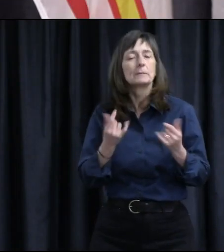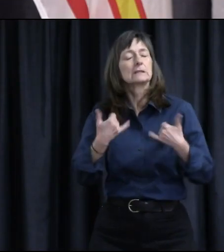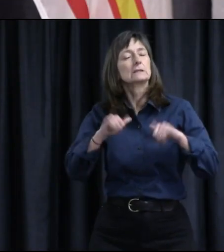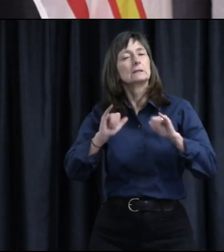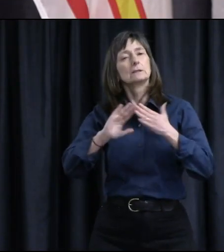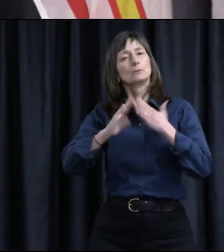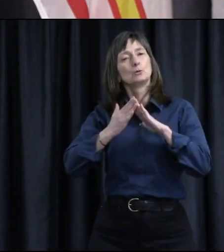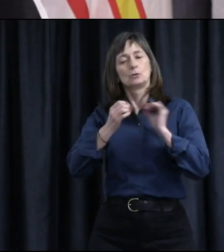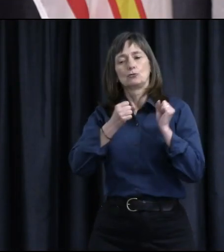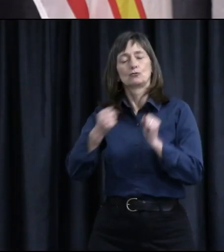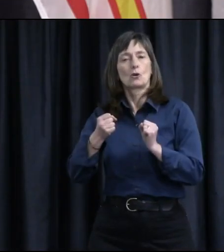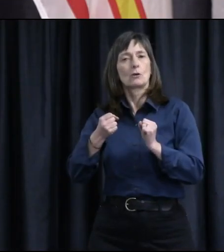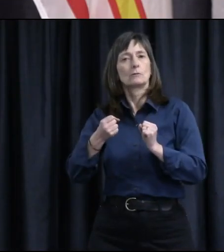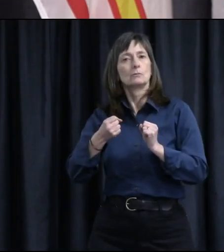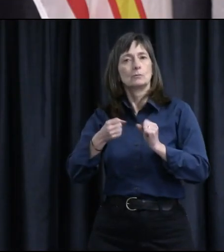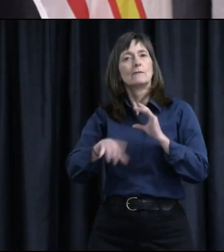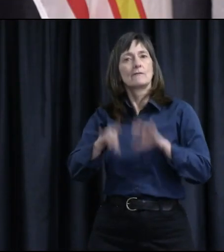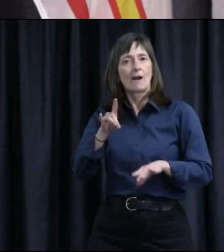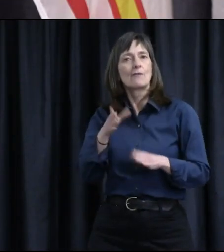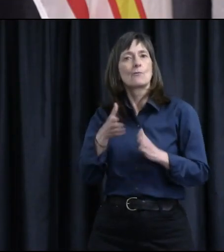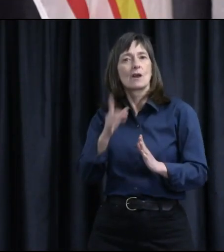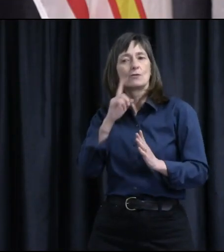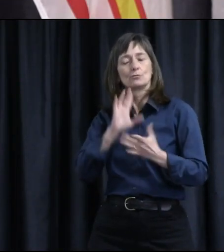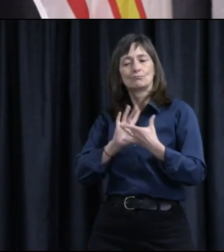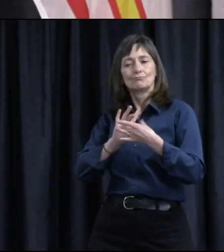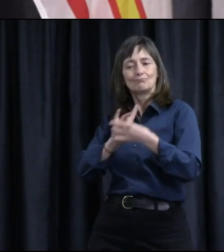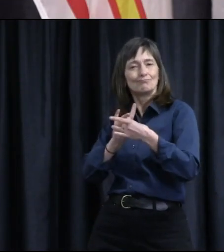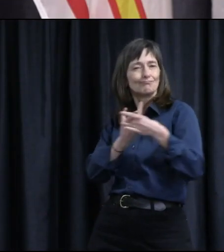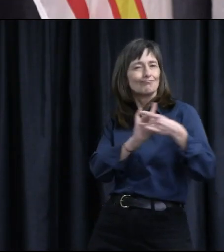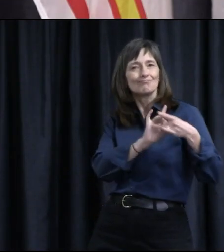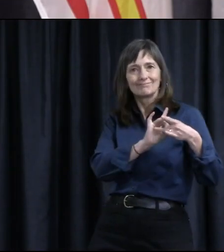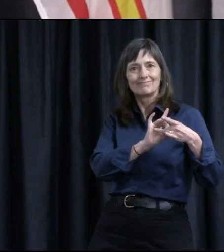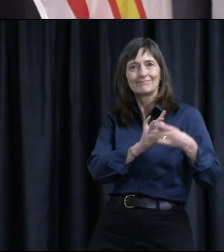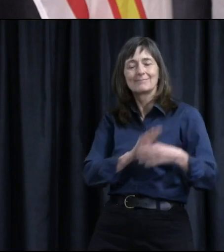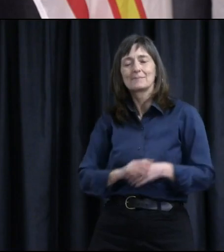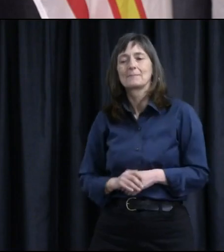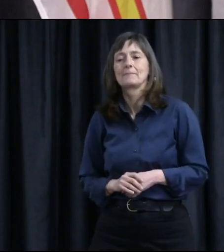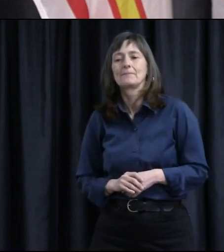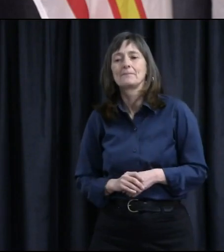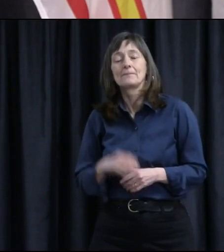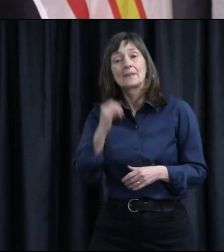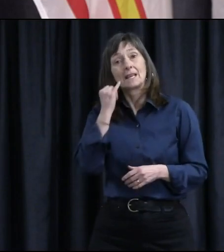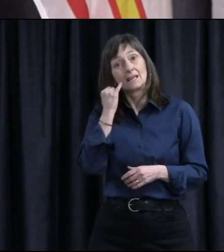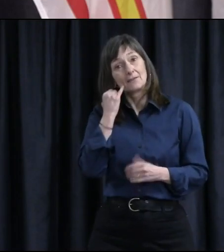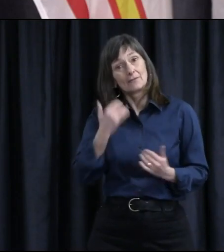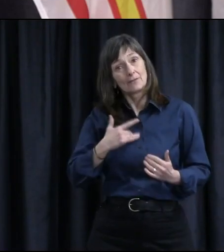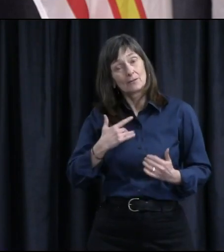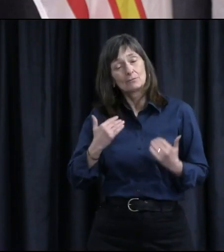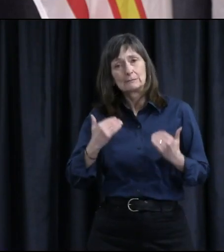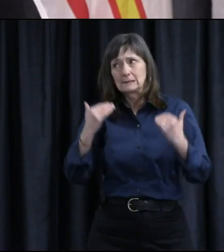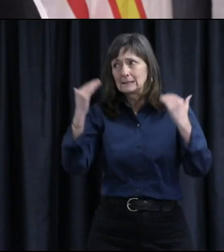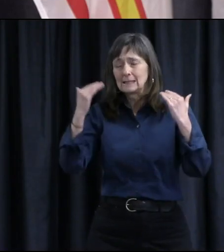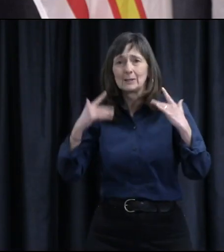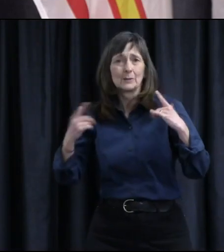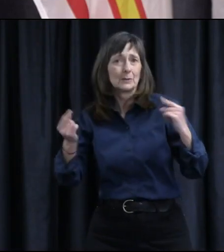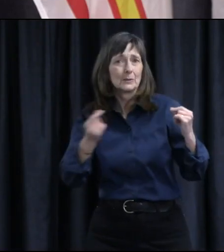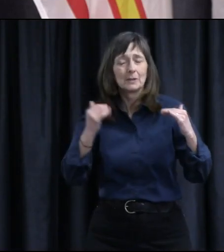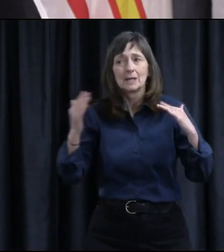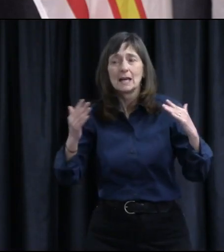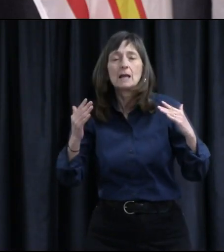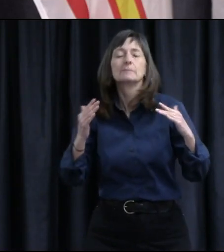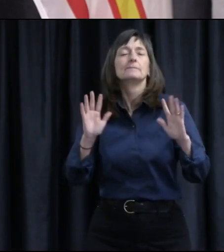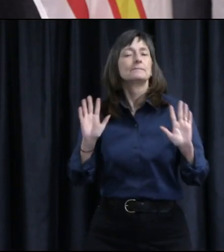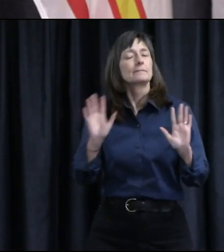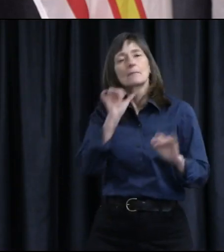and belonging. If you find yourself feeling overwhelmed, know that you are not alone. Many others are feeling the same